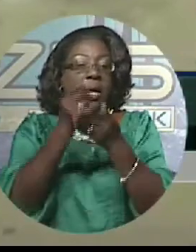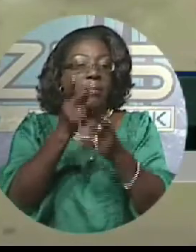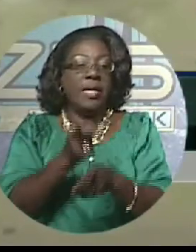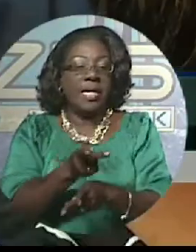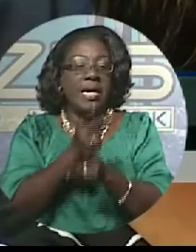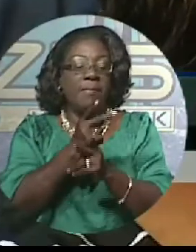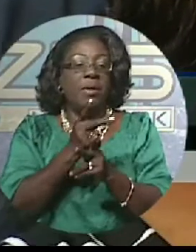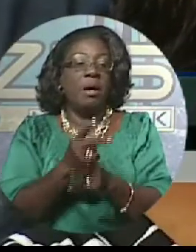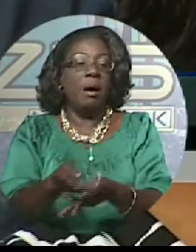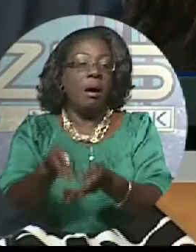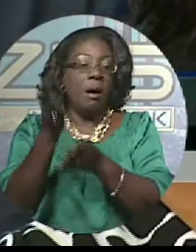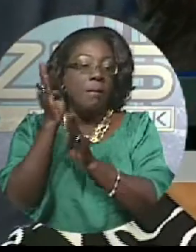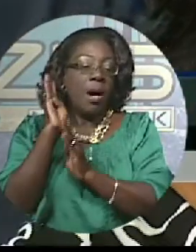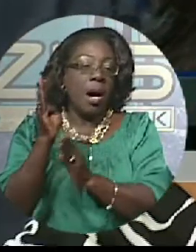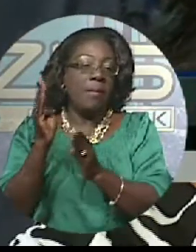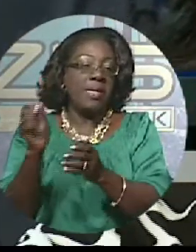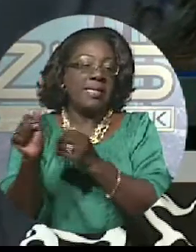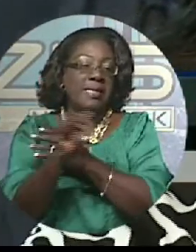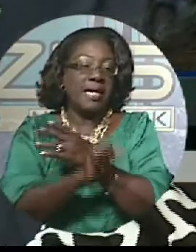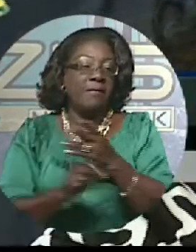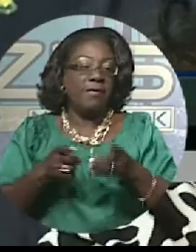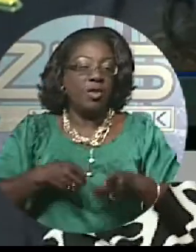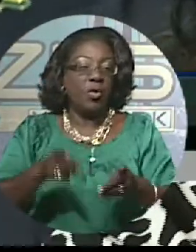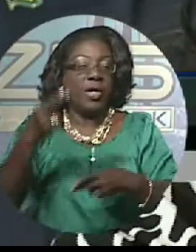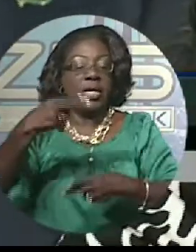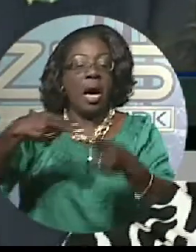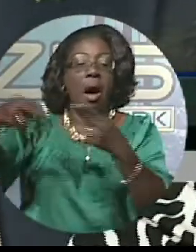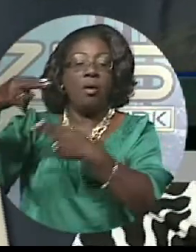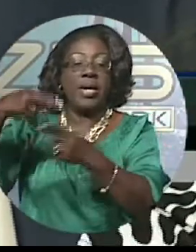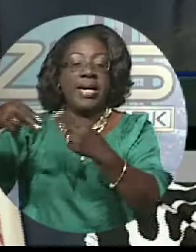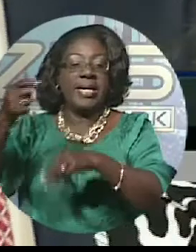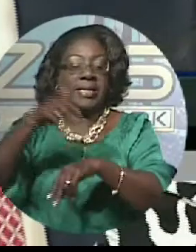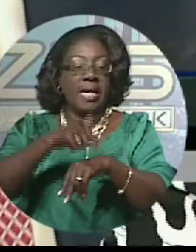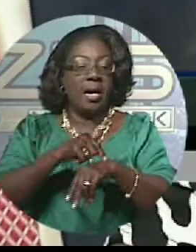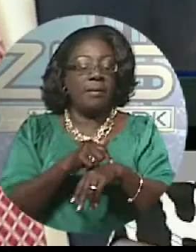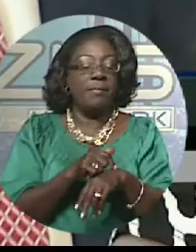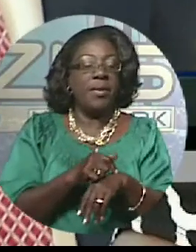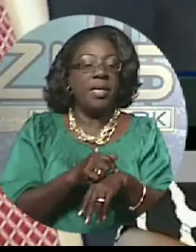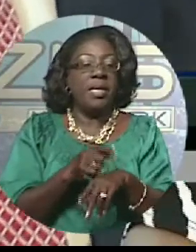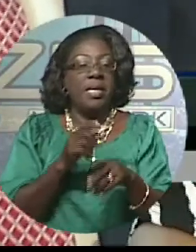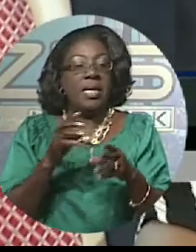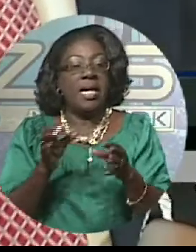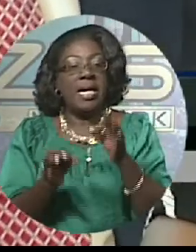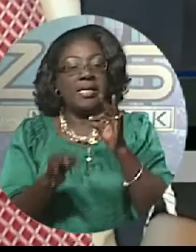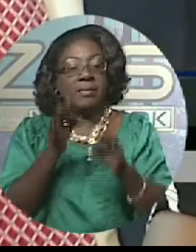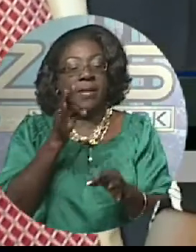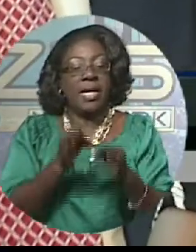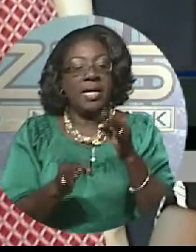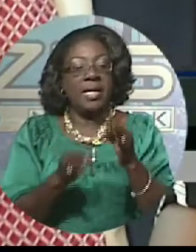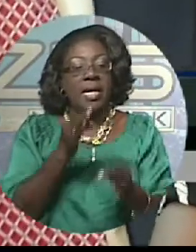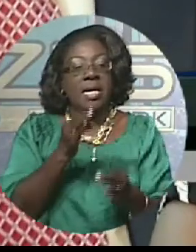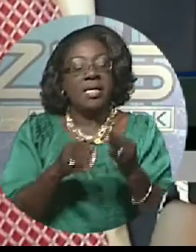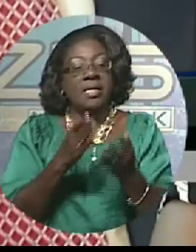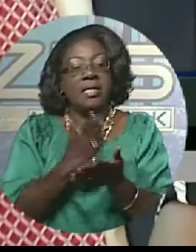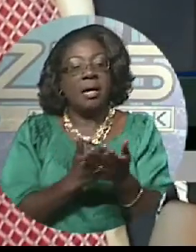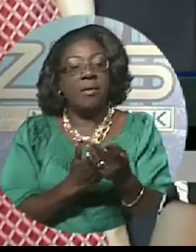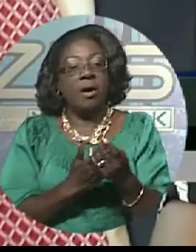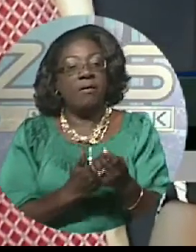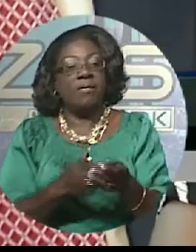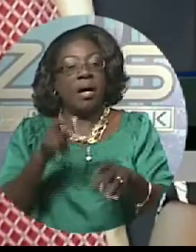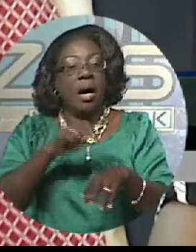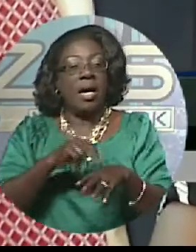Bahamas safe during natural disasters. He explained some of the recent challenges the country faced during last year's hurricane